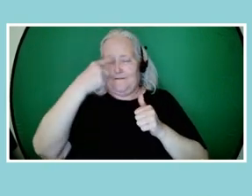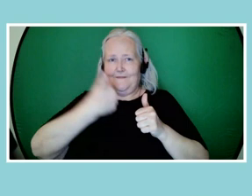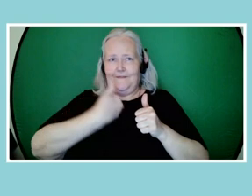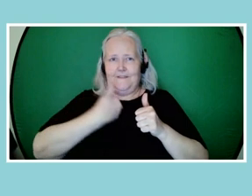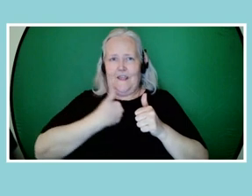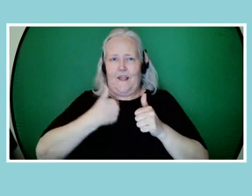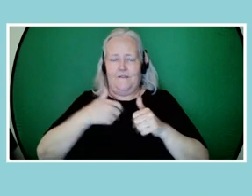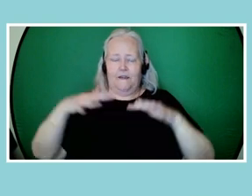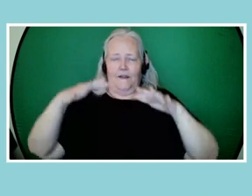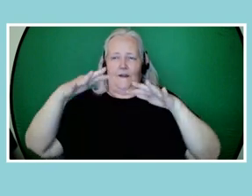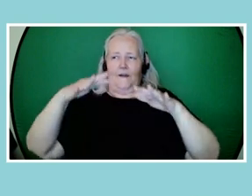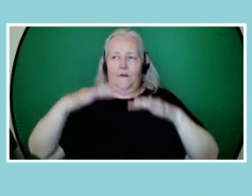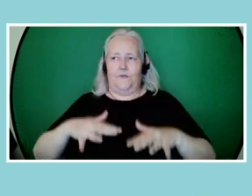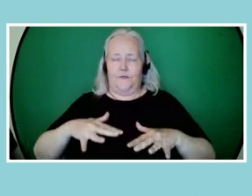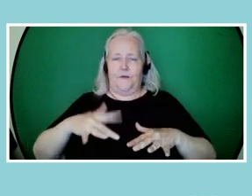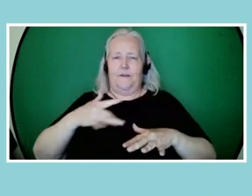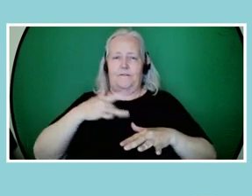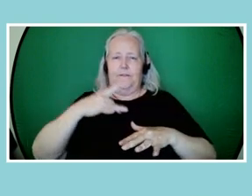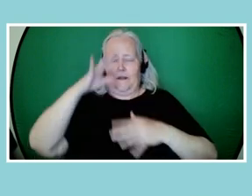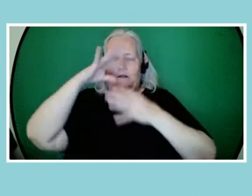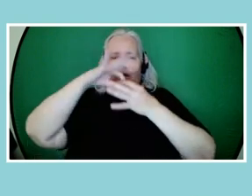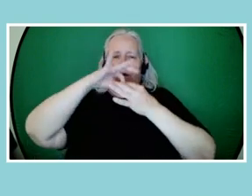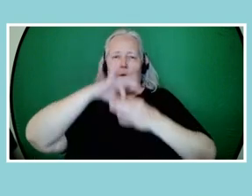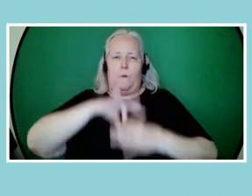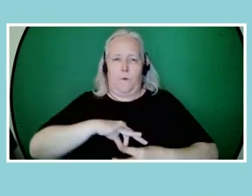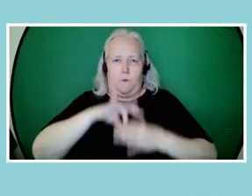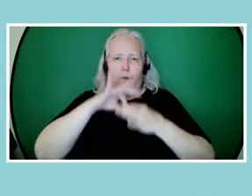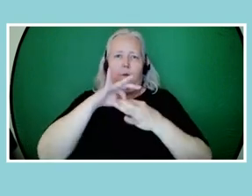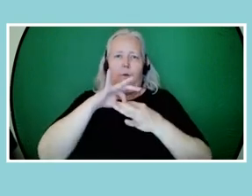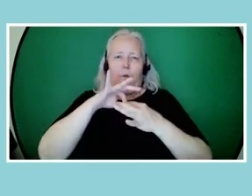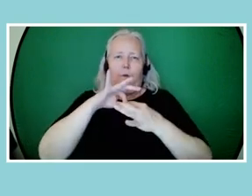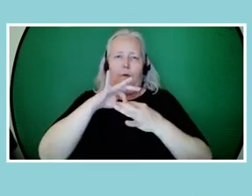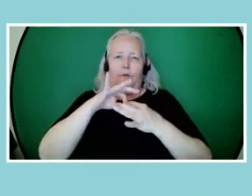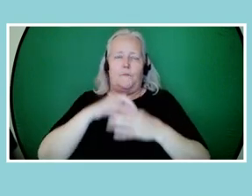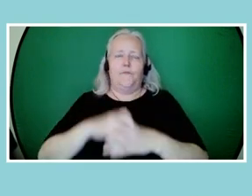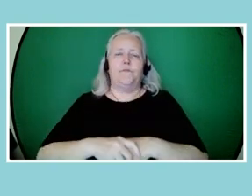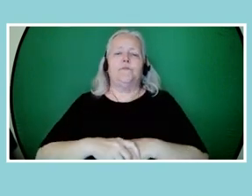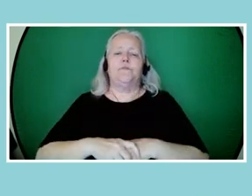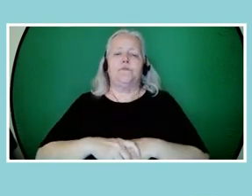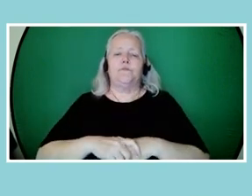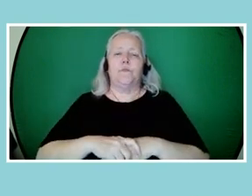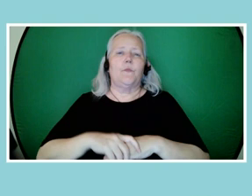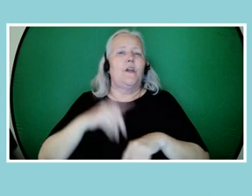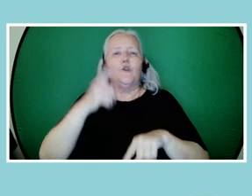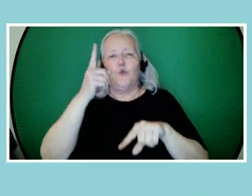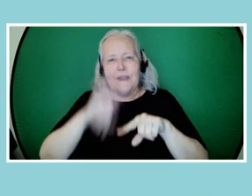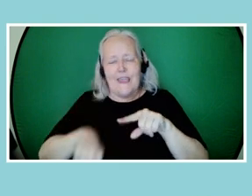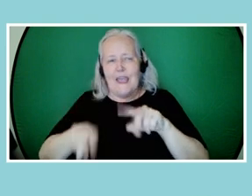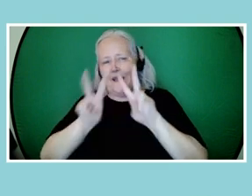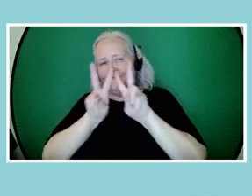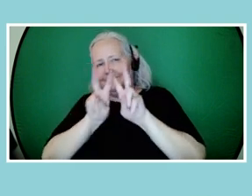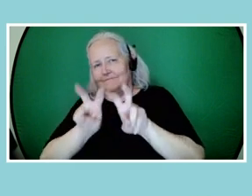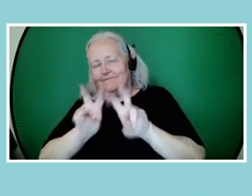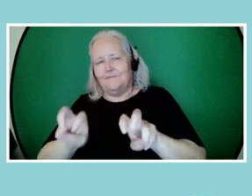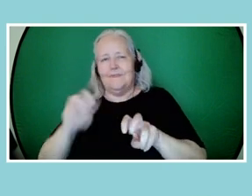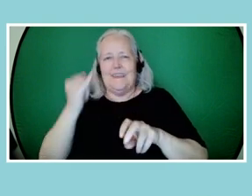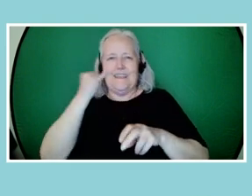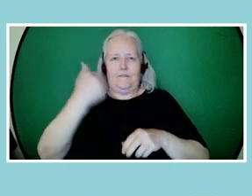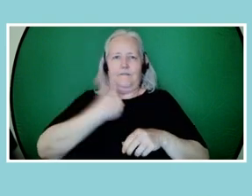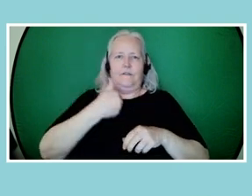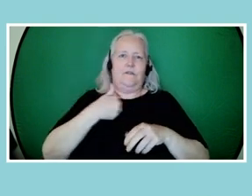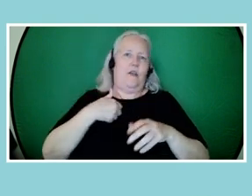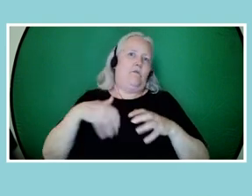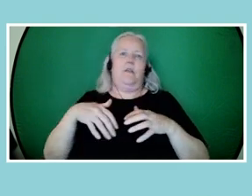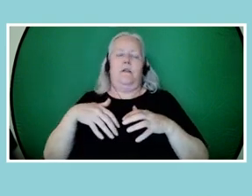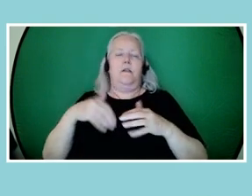that grounded energy. You can't diffuse a situation if you are not already there. So before you intervene